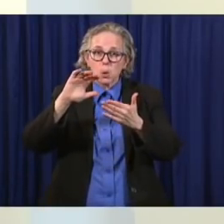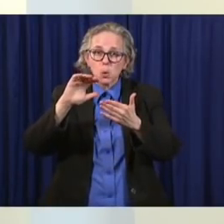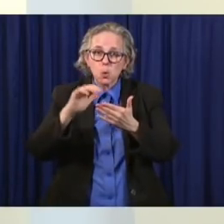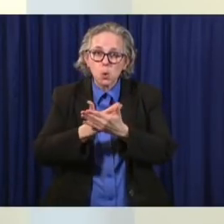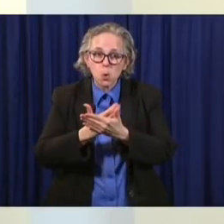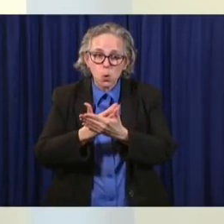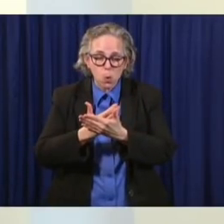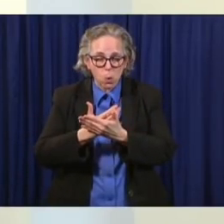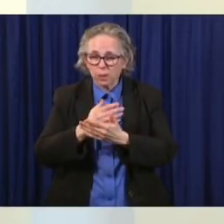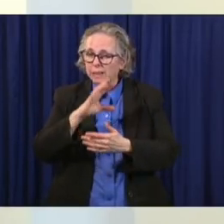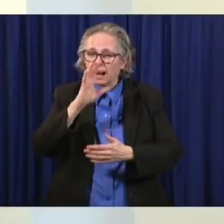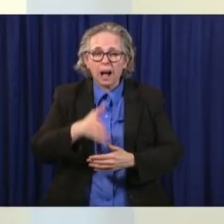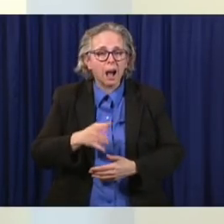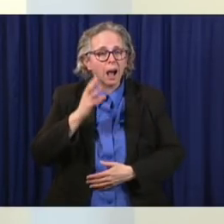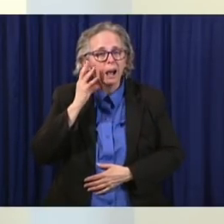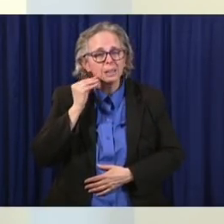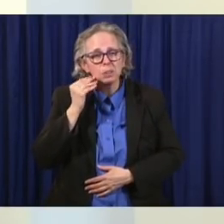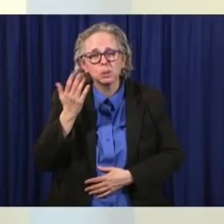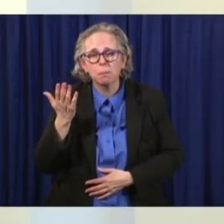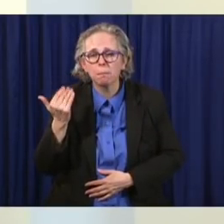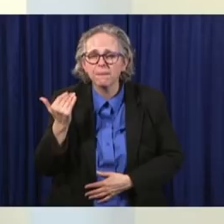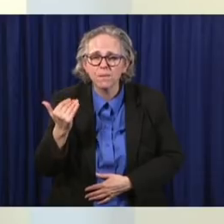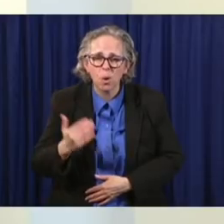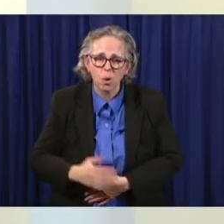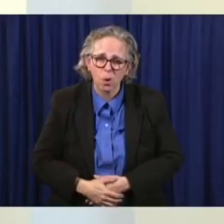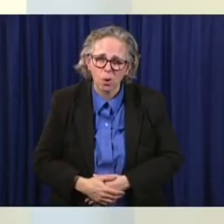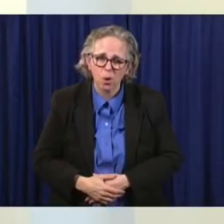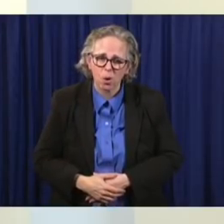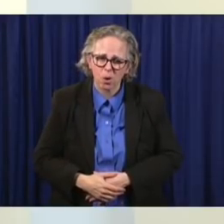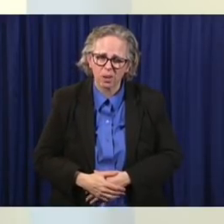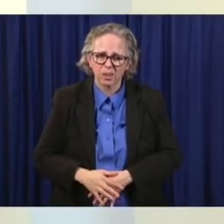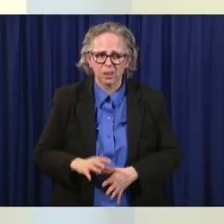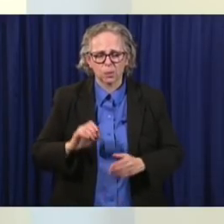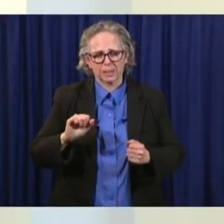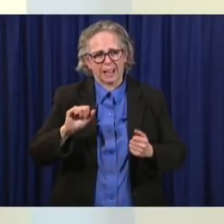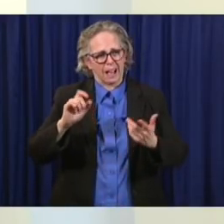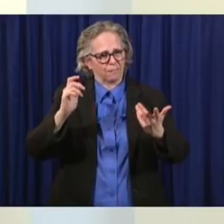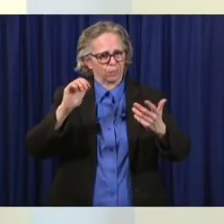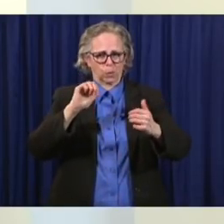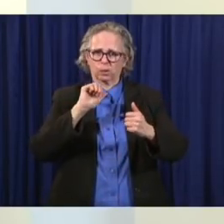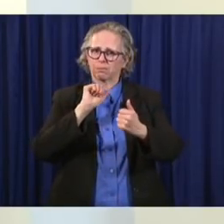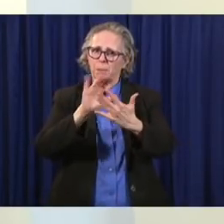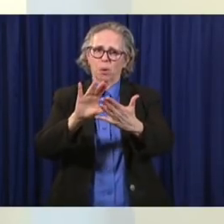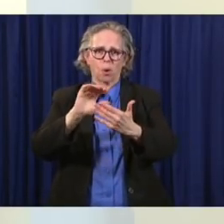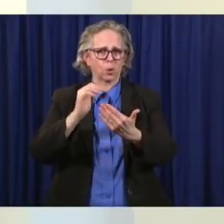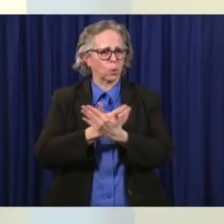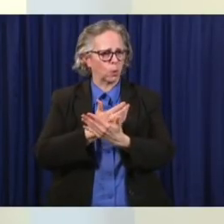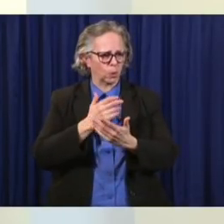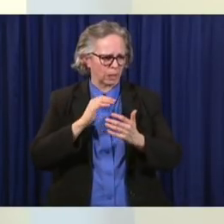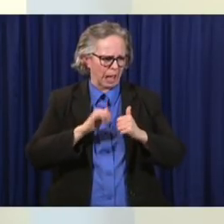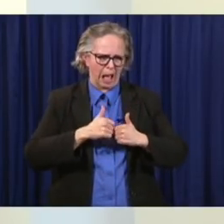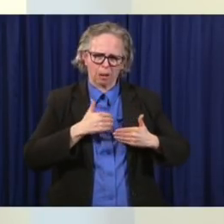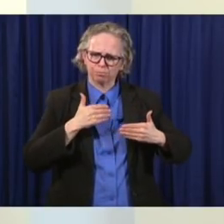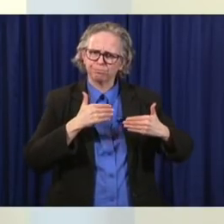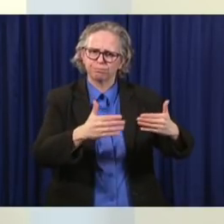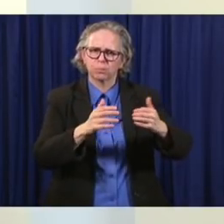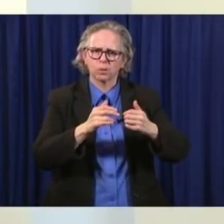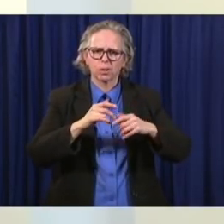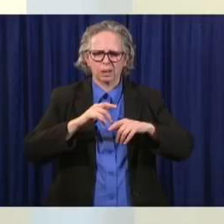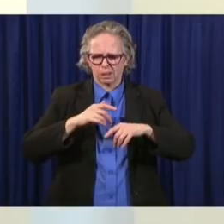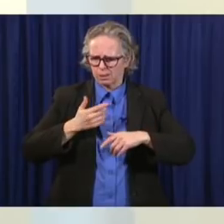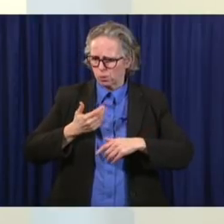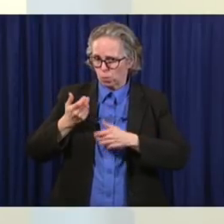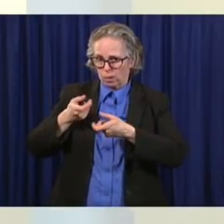in modern times. And, you know, we have to learn to live with this virus. We will take these steps